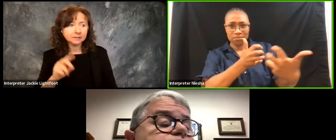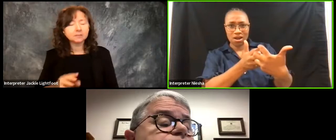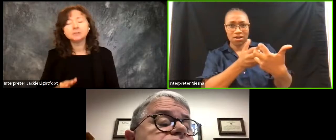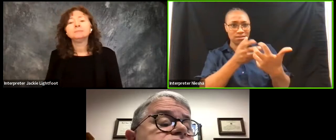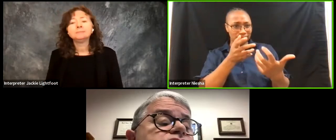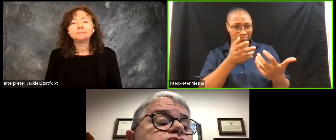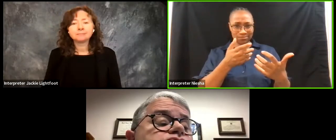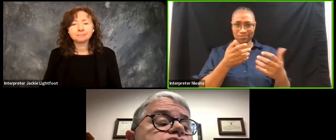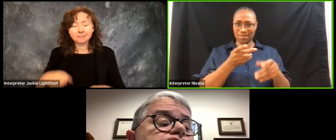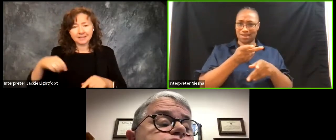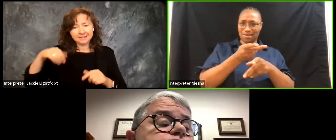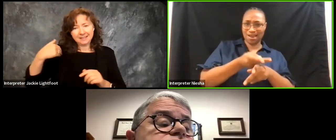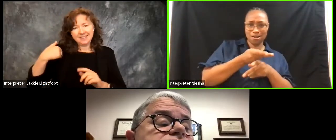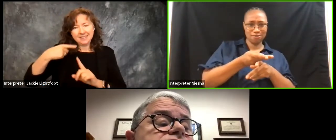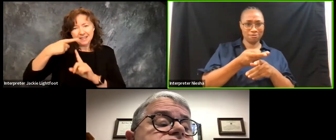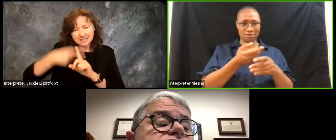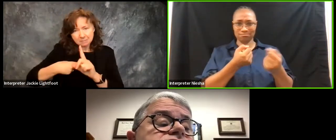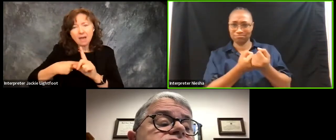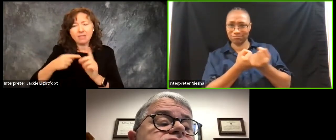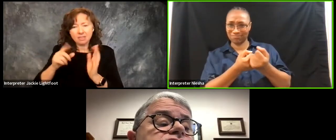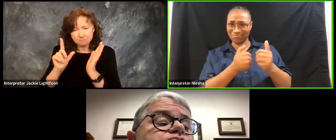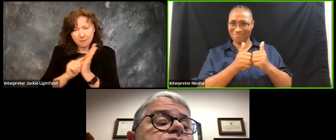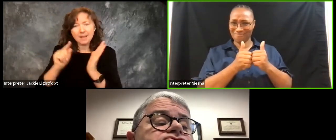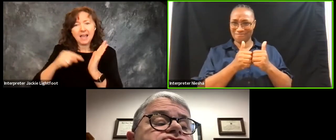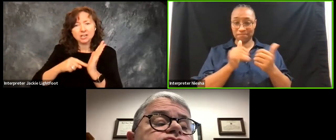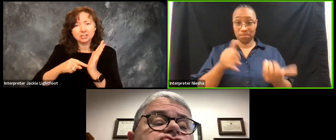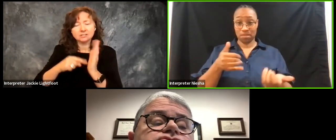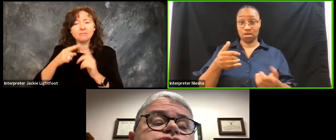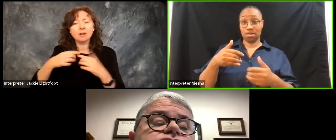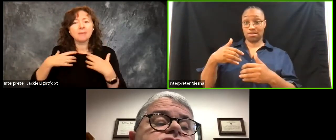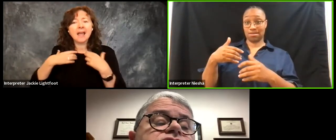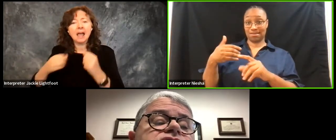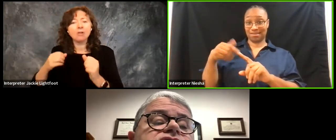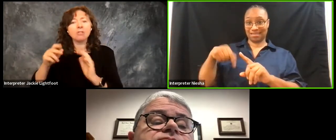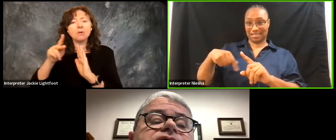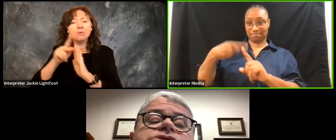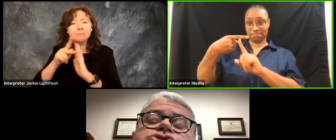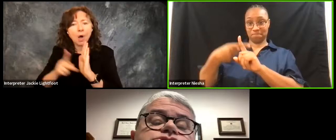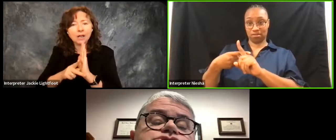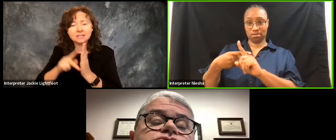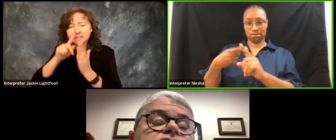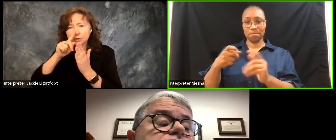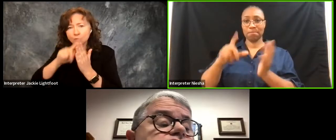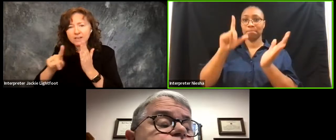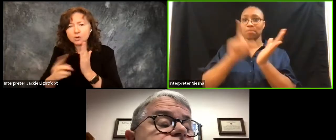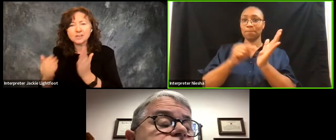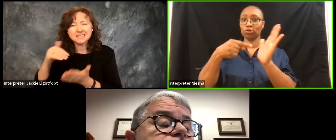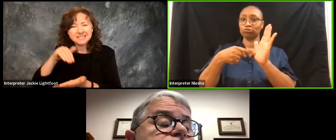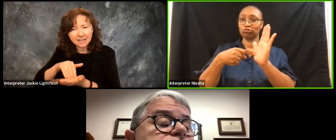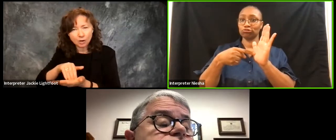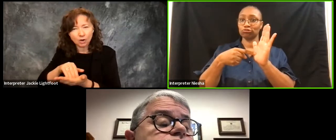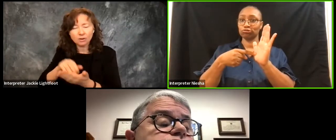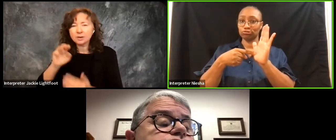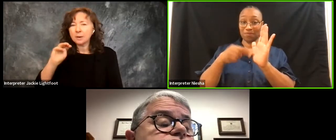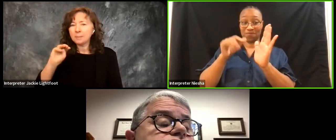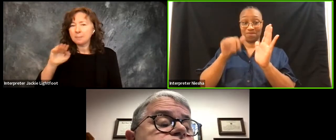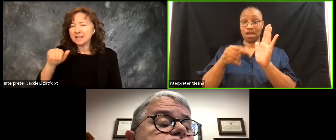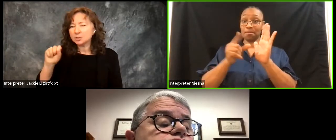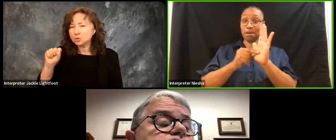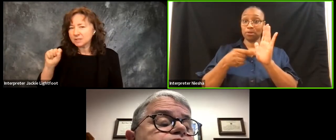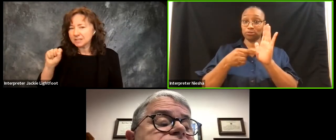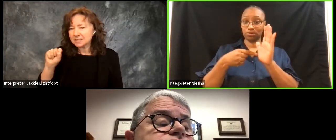this month by researchers at the Health Policy Research Center at Massachusetts General Hospital, in